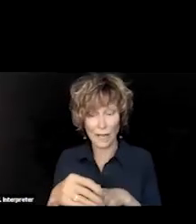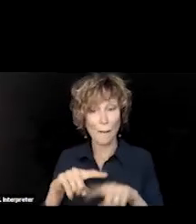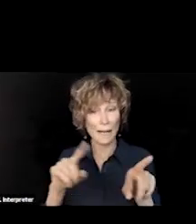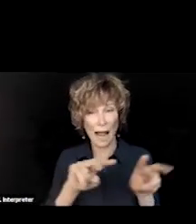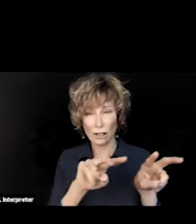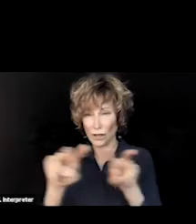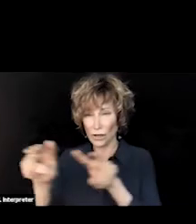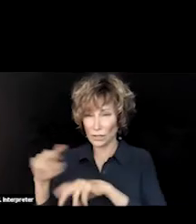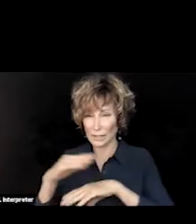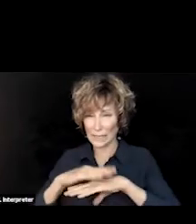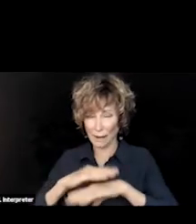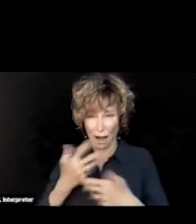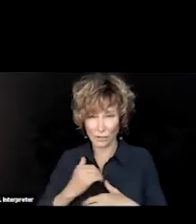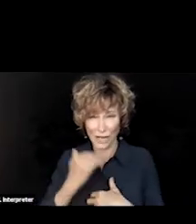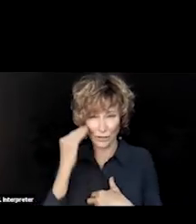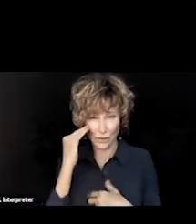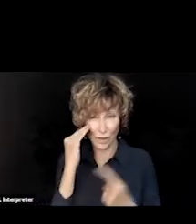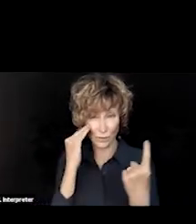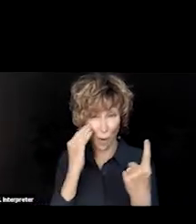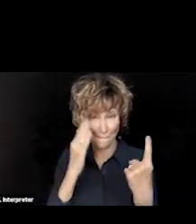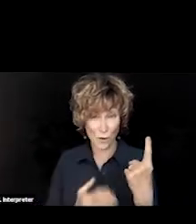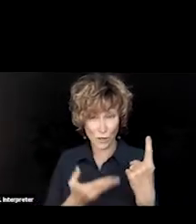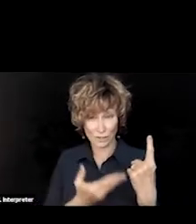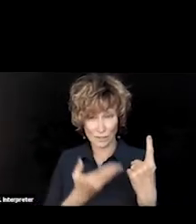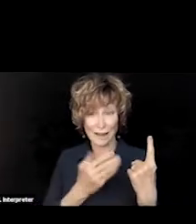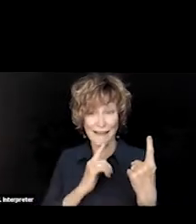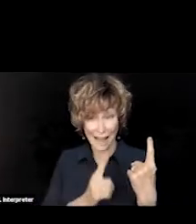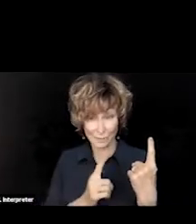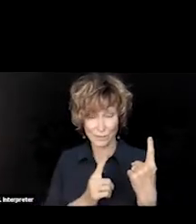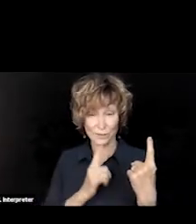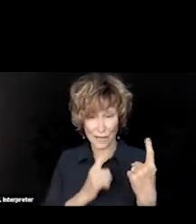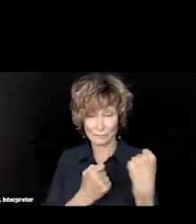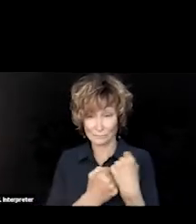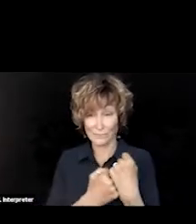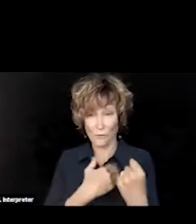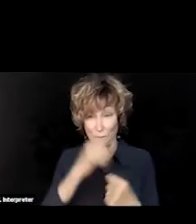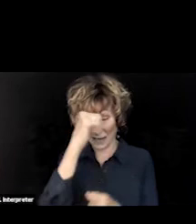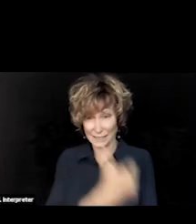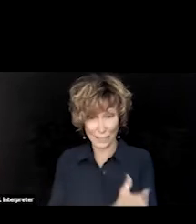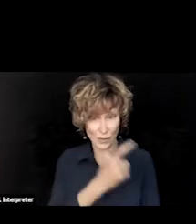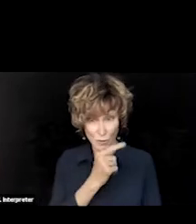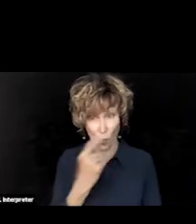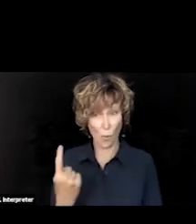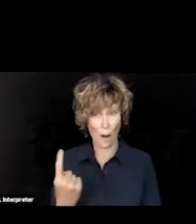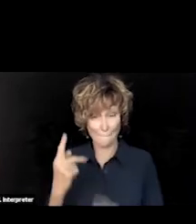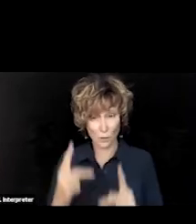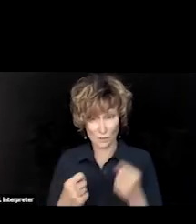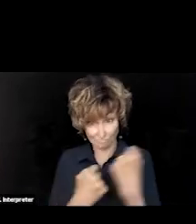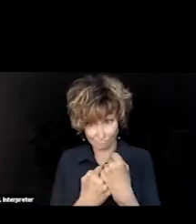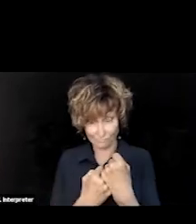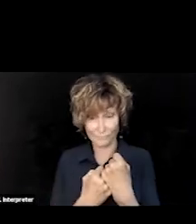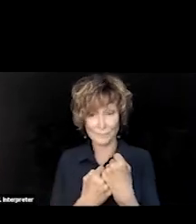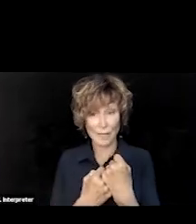the table, I also knew there was only one person who would absolutely advocate for my son. Only one person who knew his